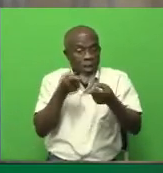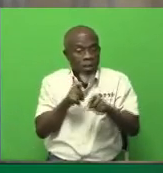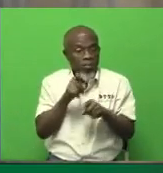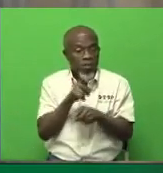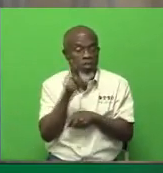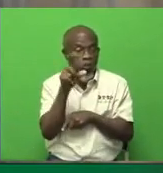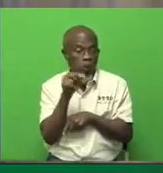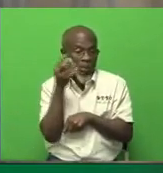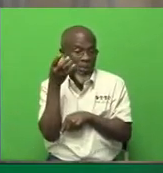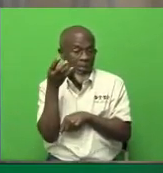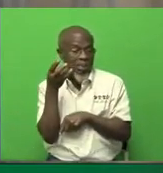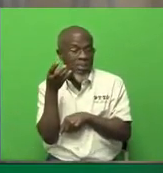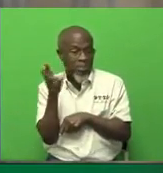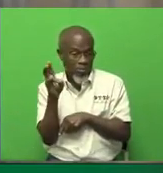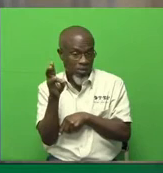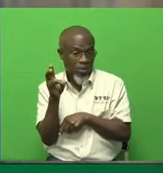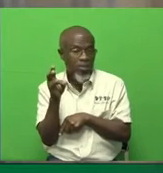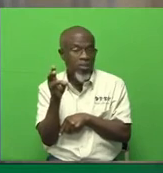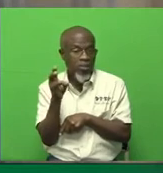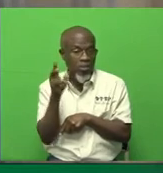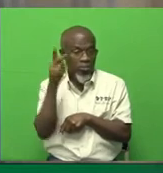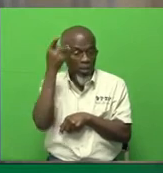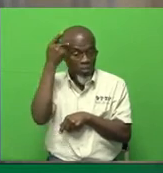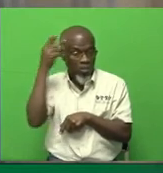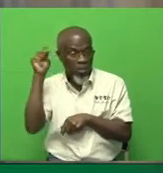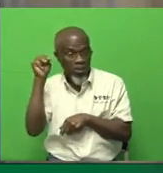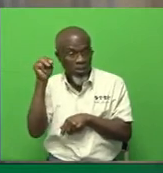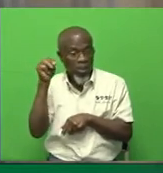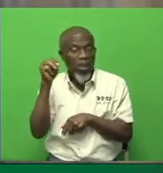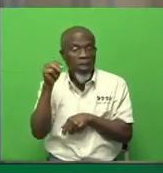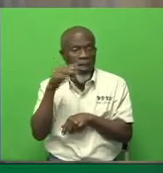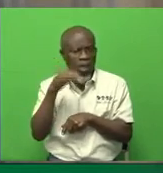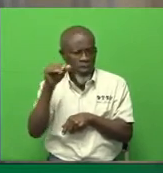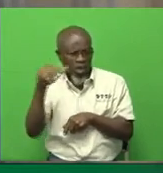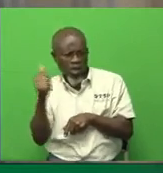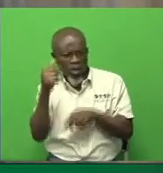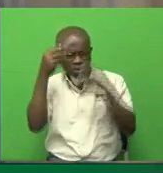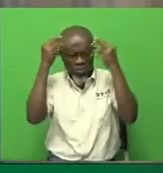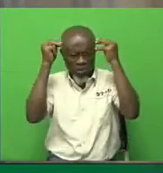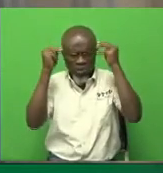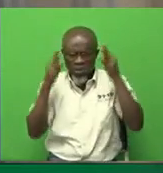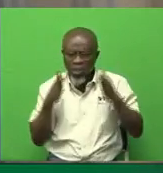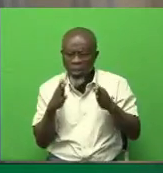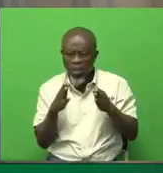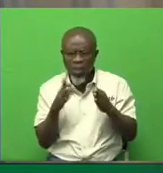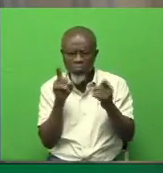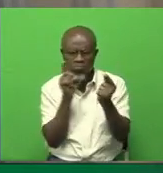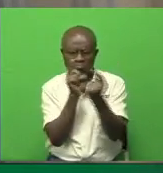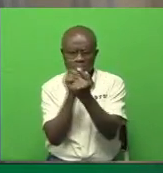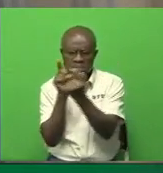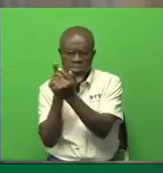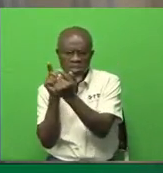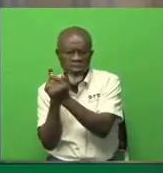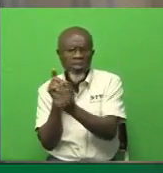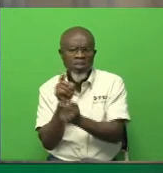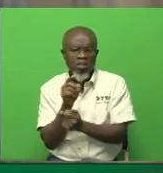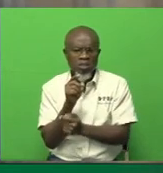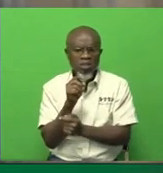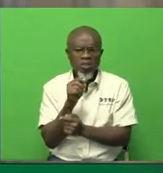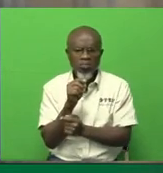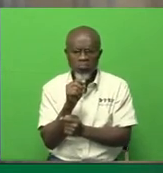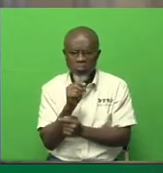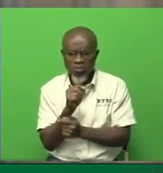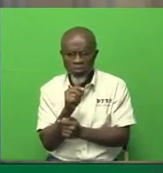Prime Minister and then minister of something met EOG and BP it is worrisome that the recent BP NGC contract